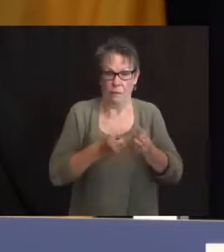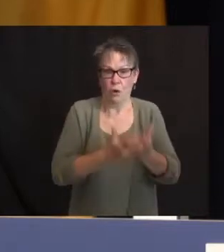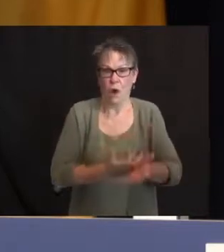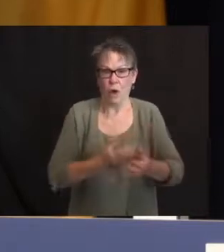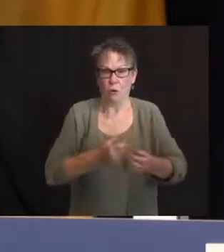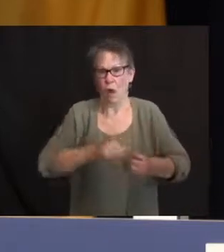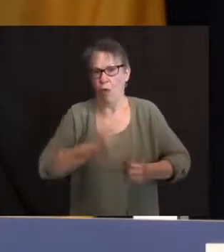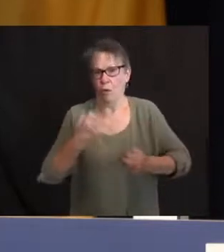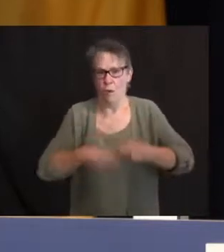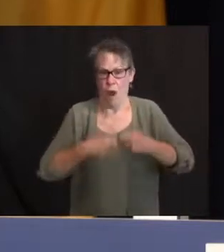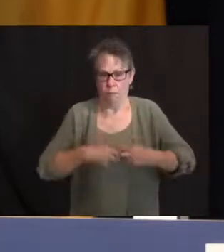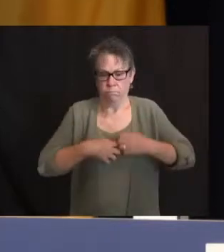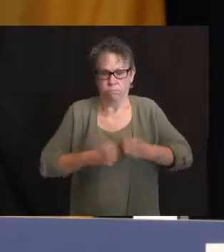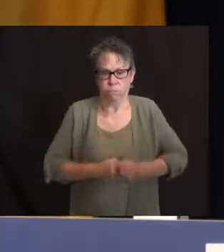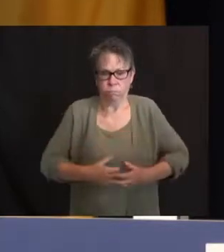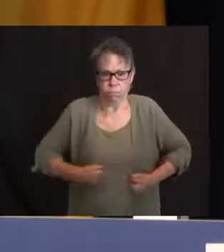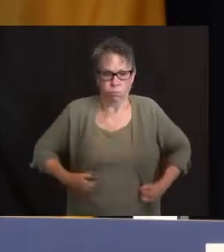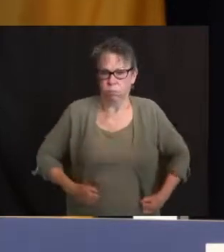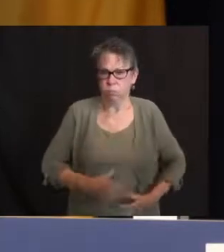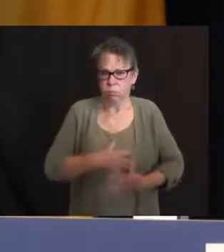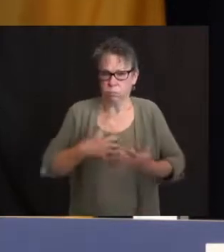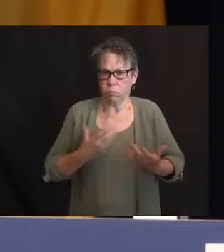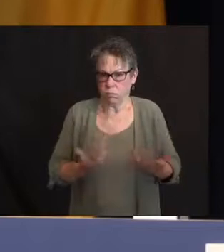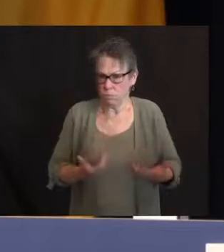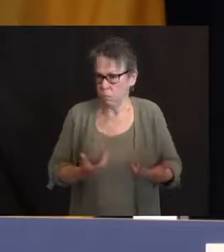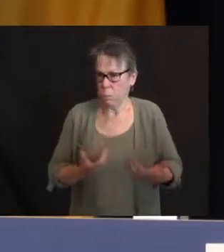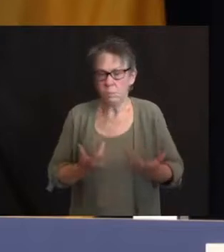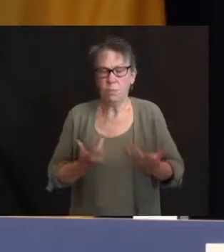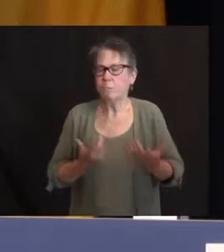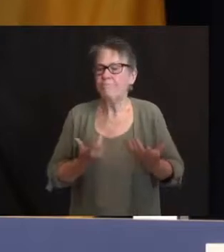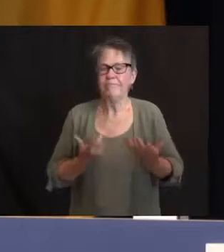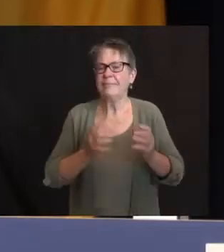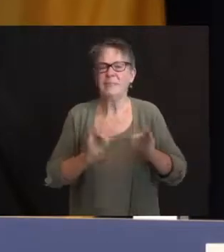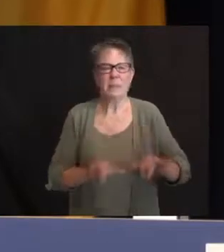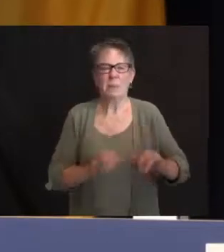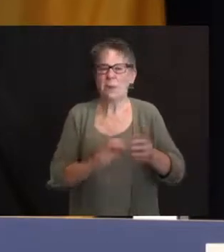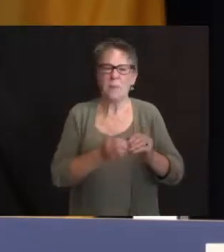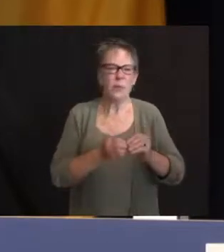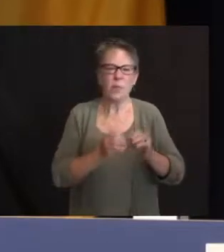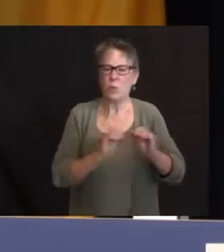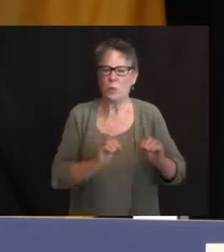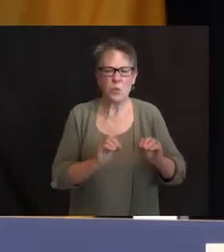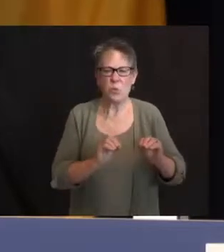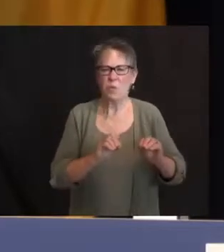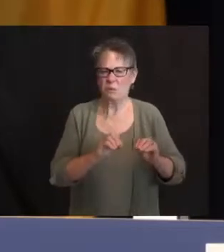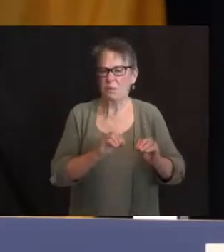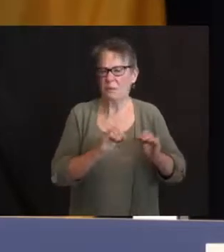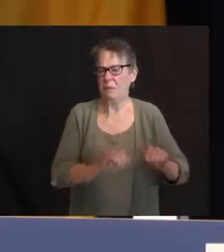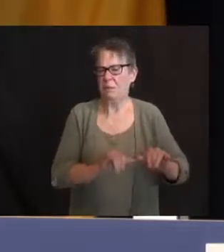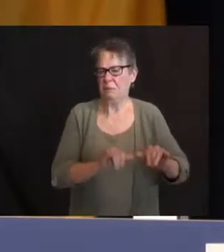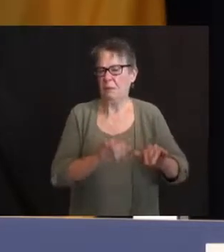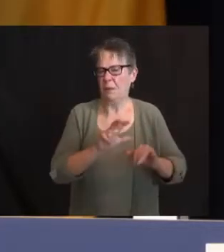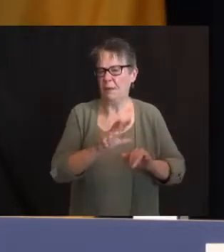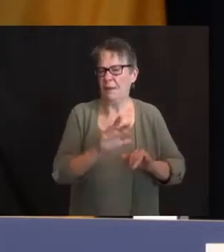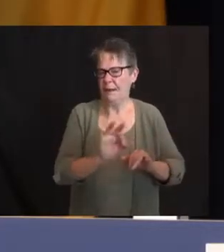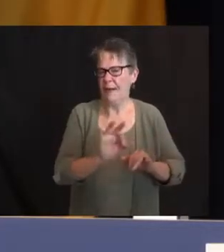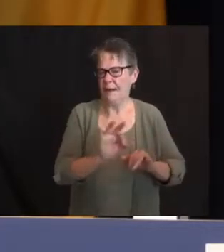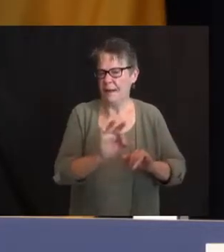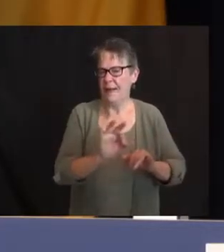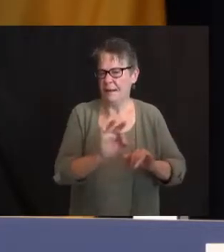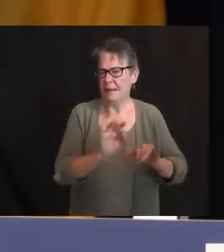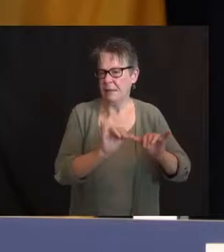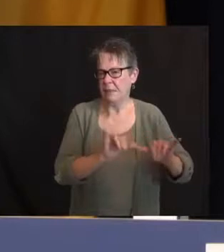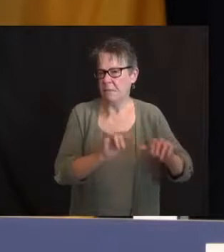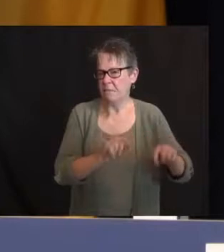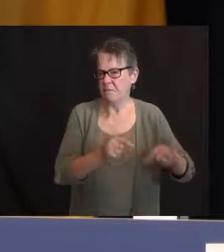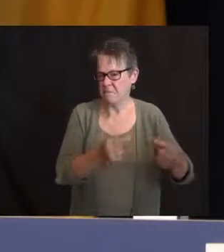cases. The governor reviewed the new cases and deaths reported today. In terms of deaths, the breakdown by race and ethnicity is